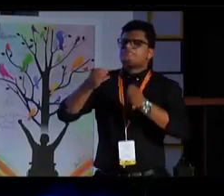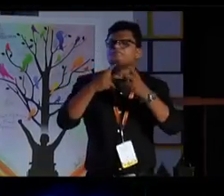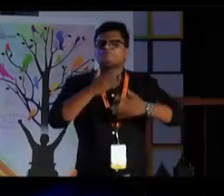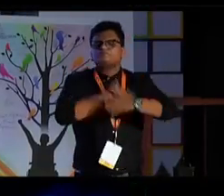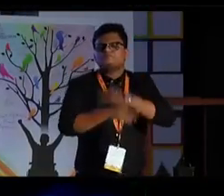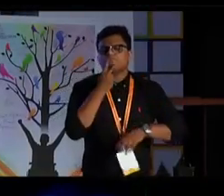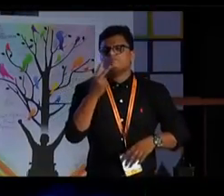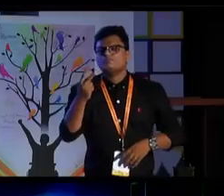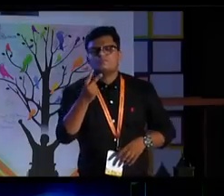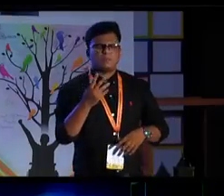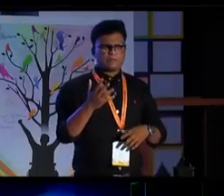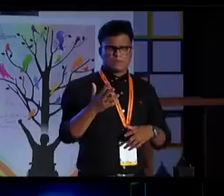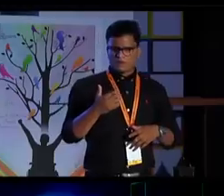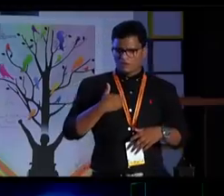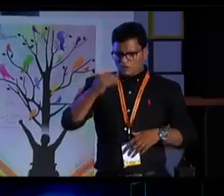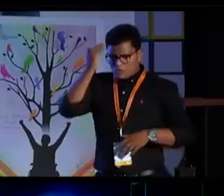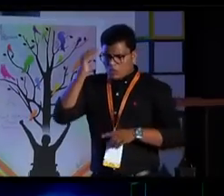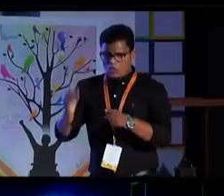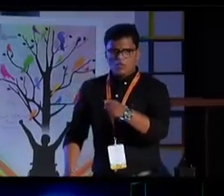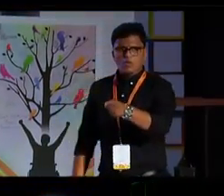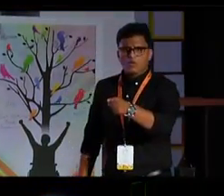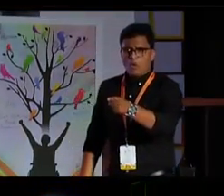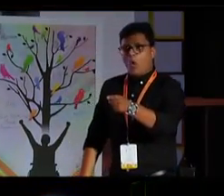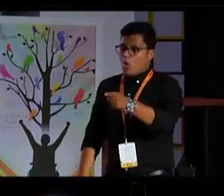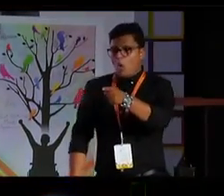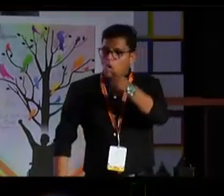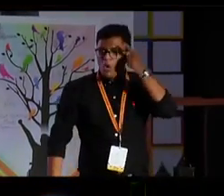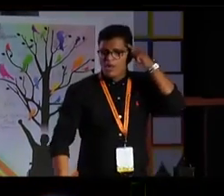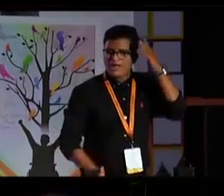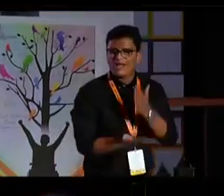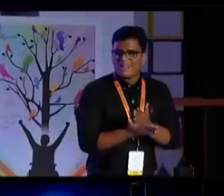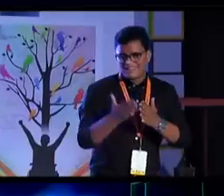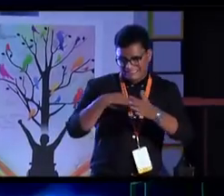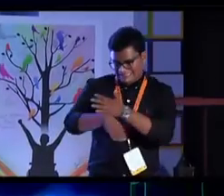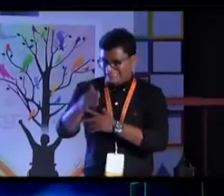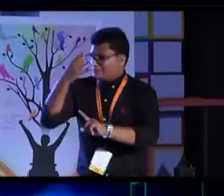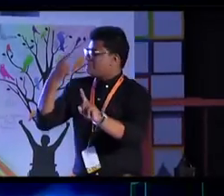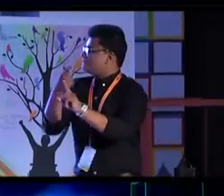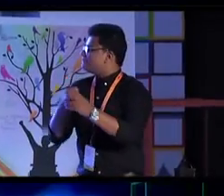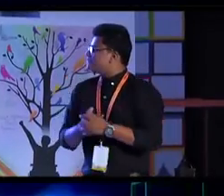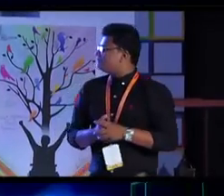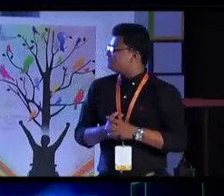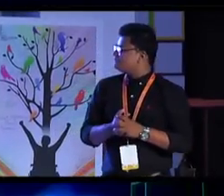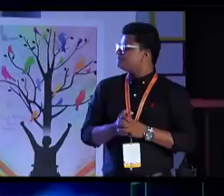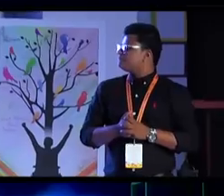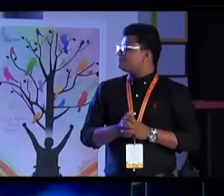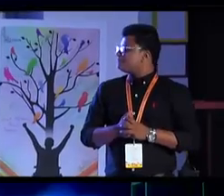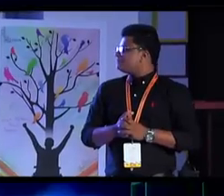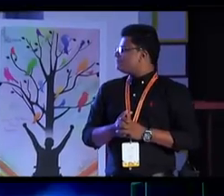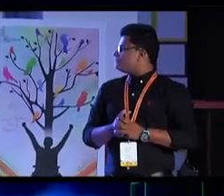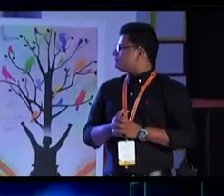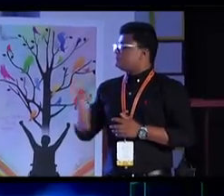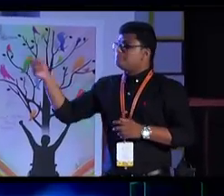about Voice of SAP, then I decided to make it as my life mission. For me, it's been really fulfilling